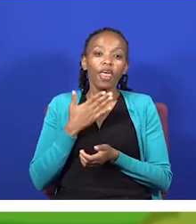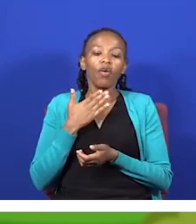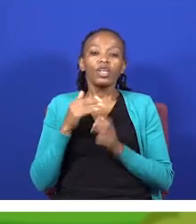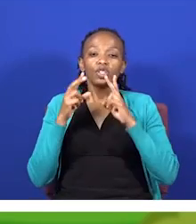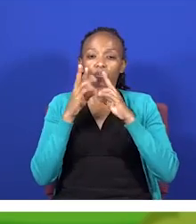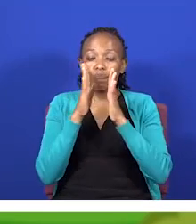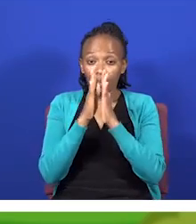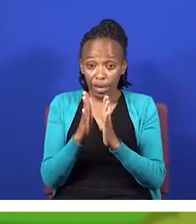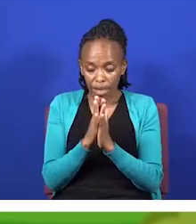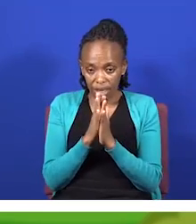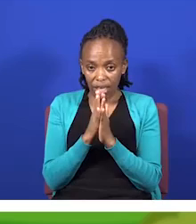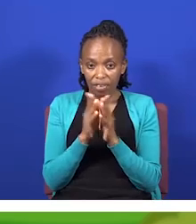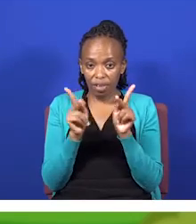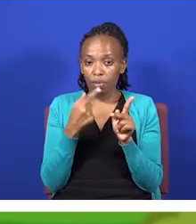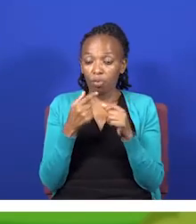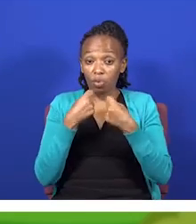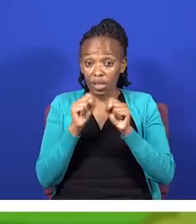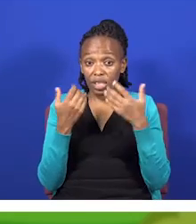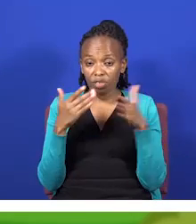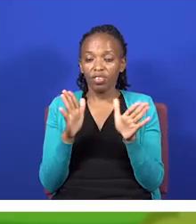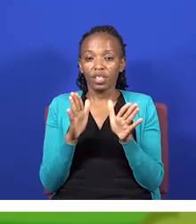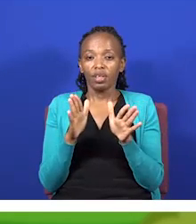pray for those who are born again